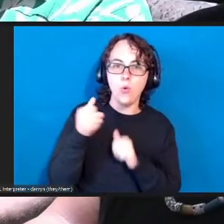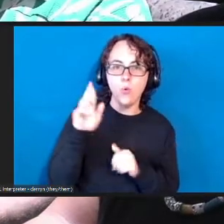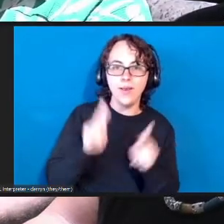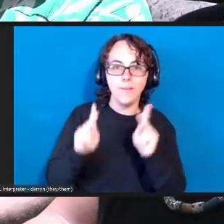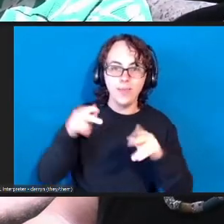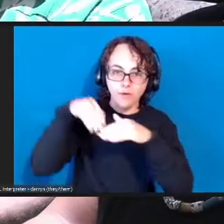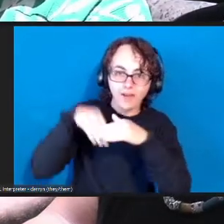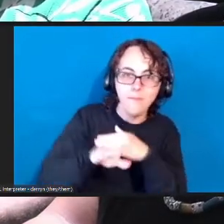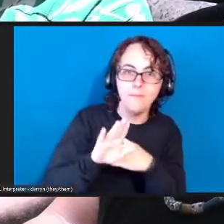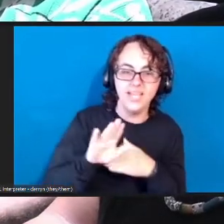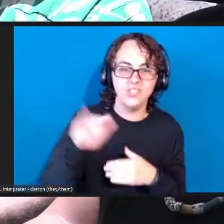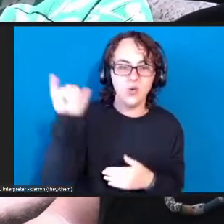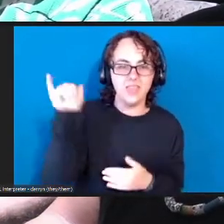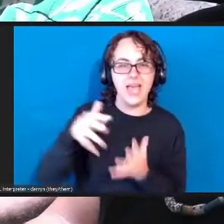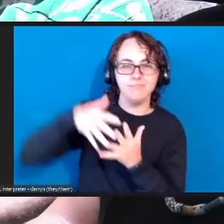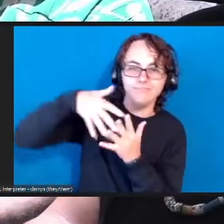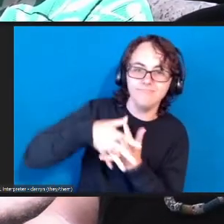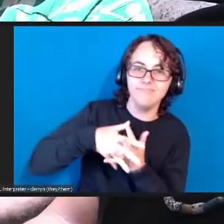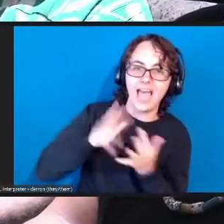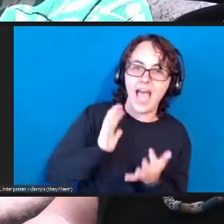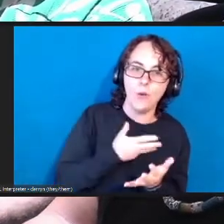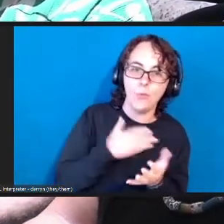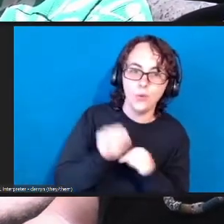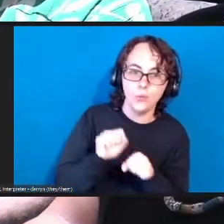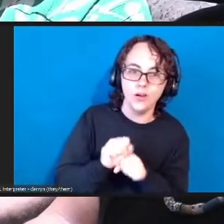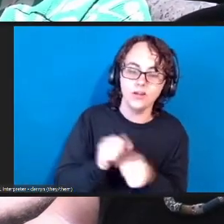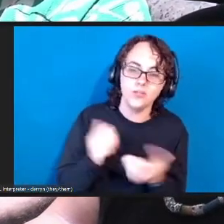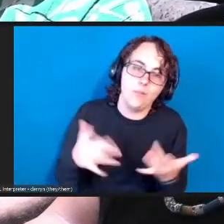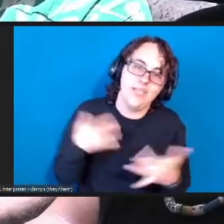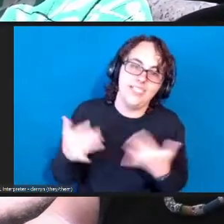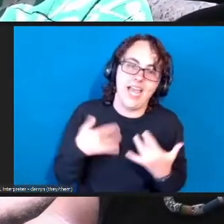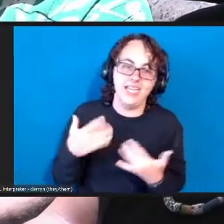of our work. Yeah. So I'm very excited to share that.